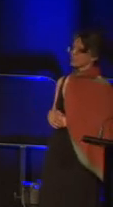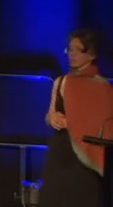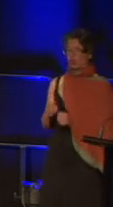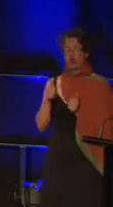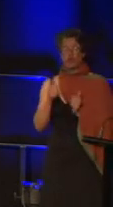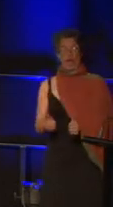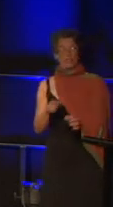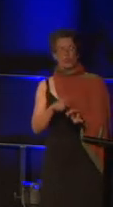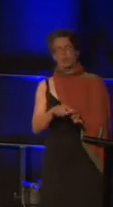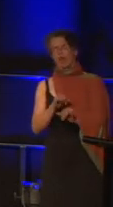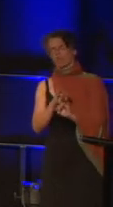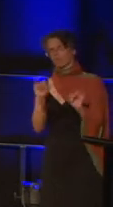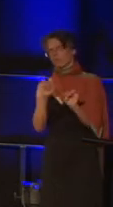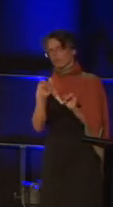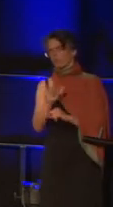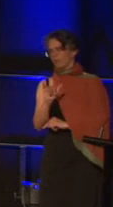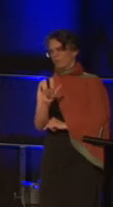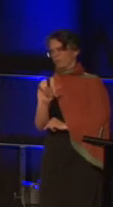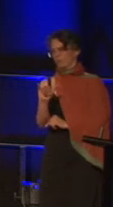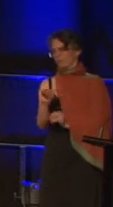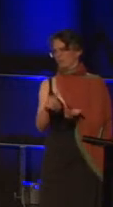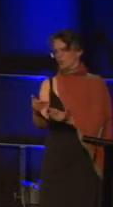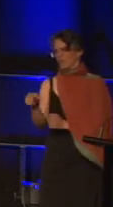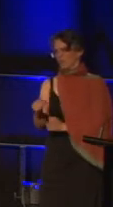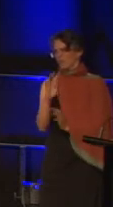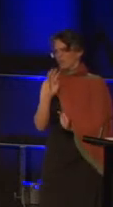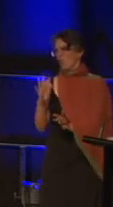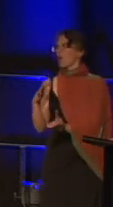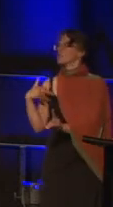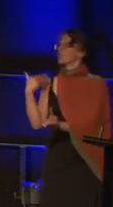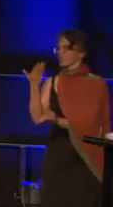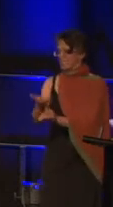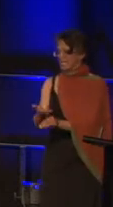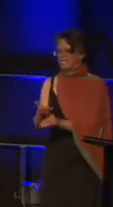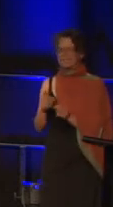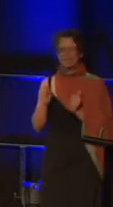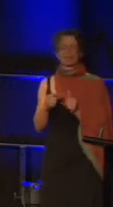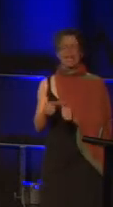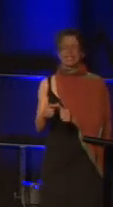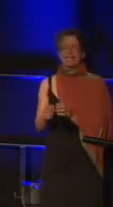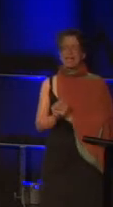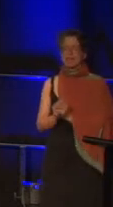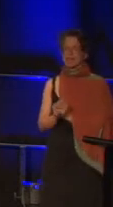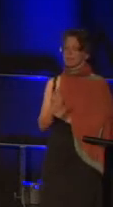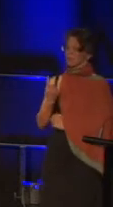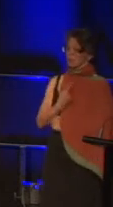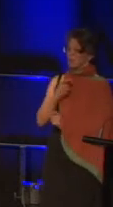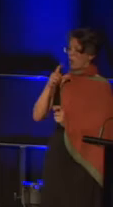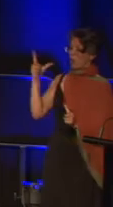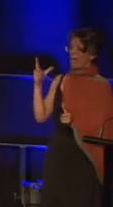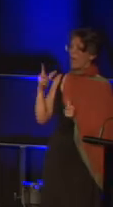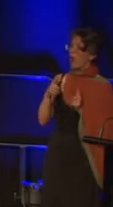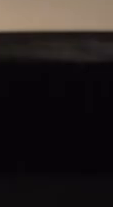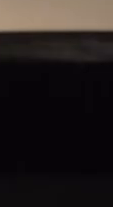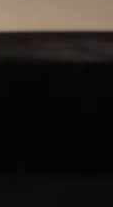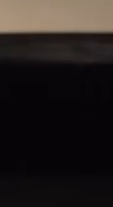have an appalling service, have done for a number of years. Okay, so I was aware of this. Actually, I drive to Auckland